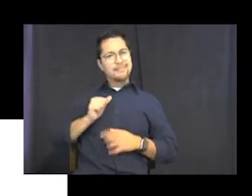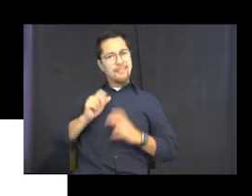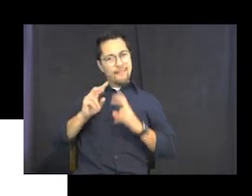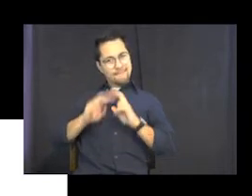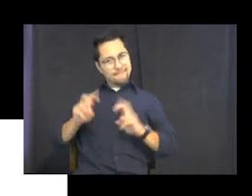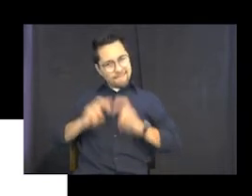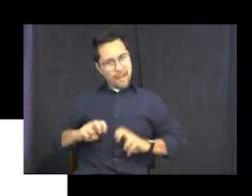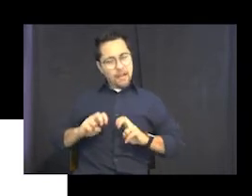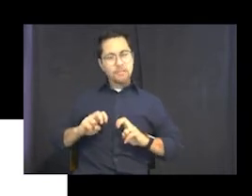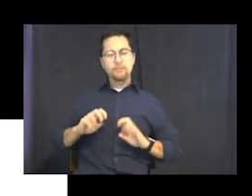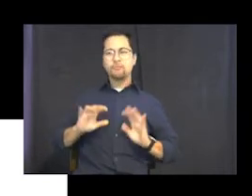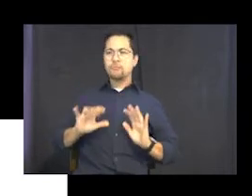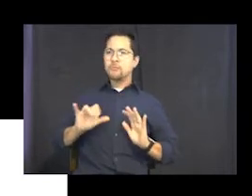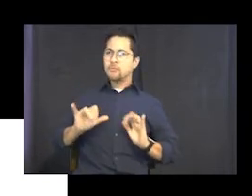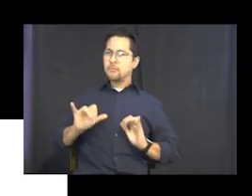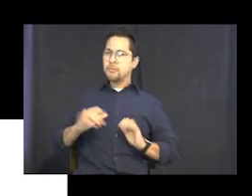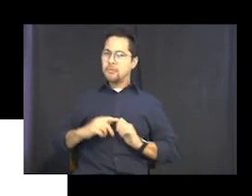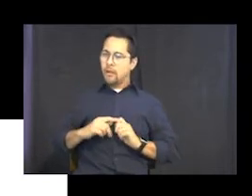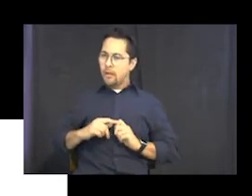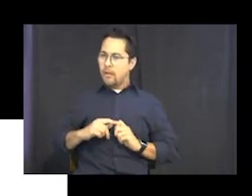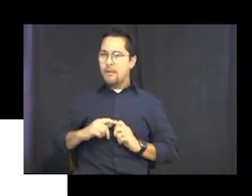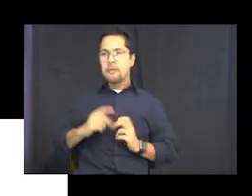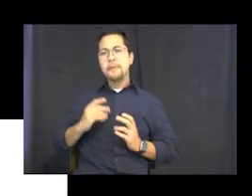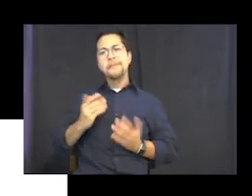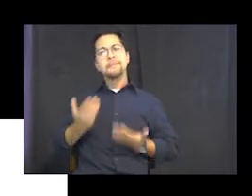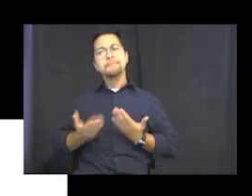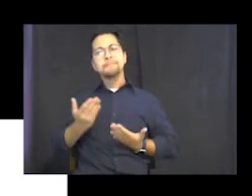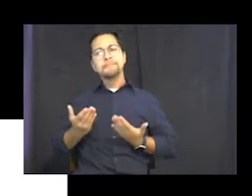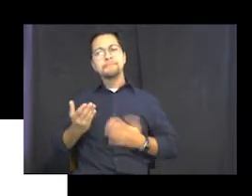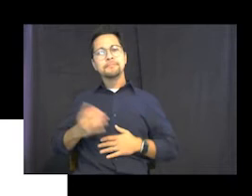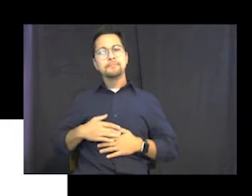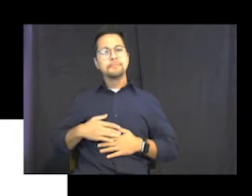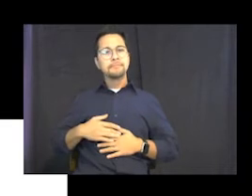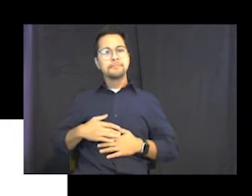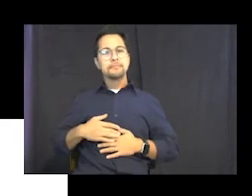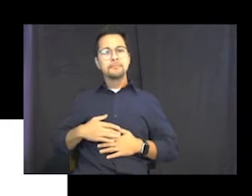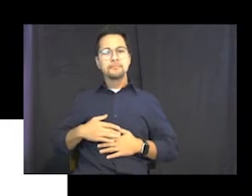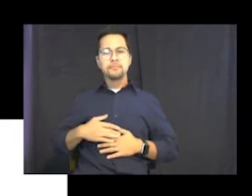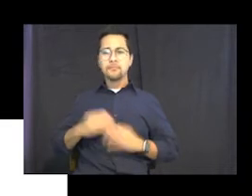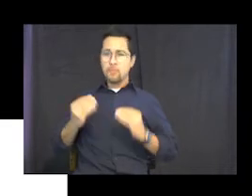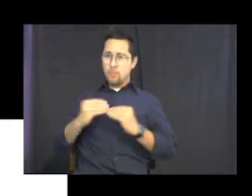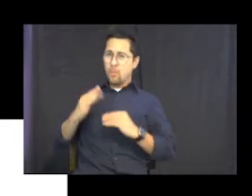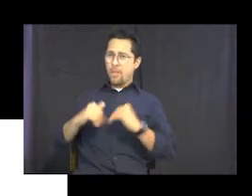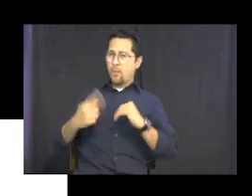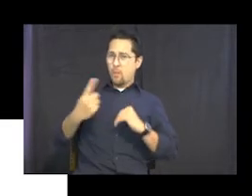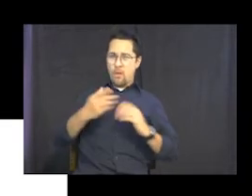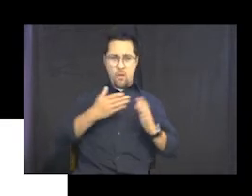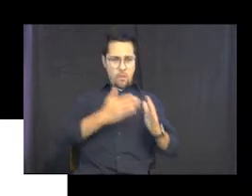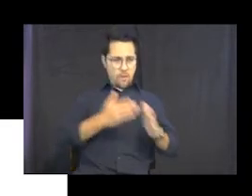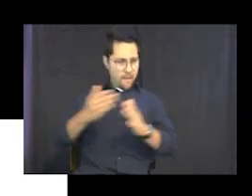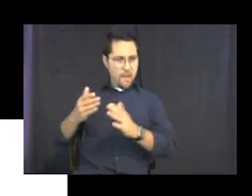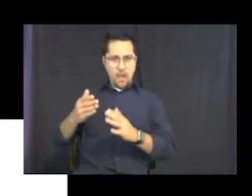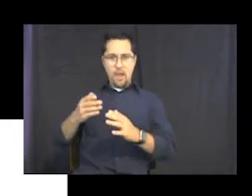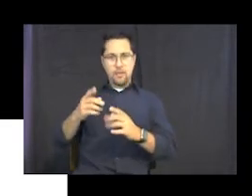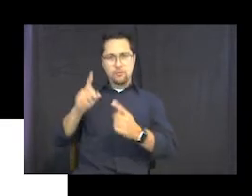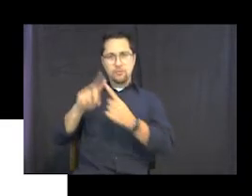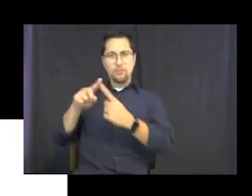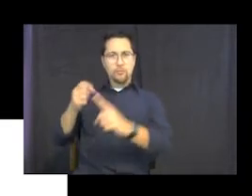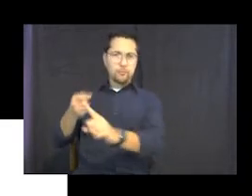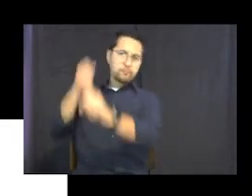and reevaluation of just maybe there's more than one avenue to reach the same